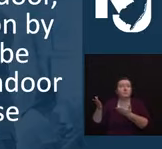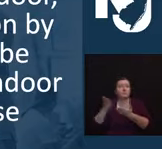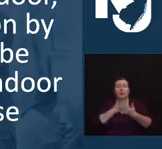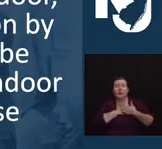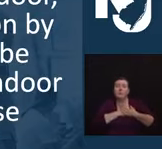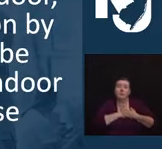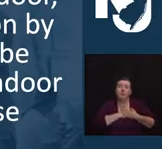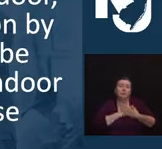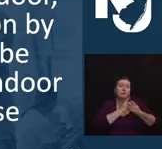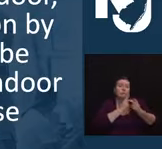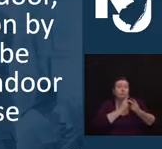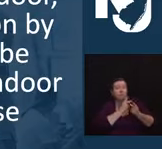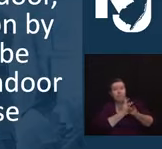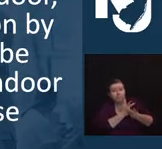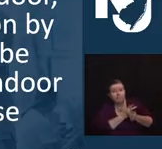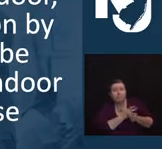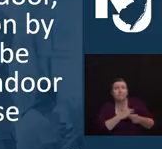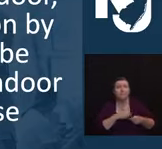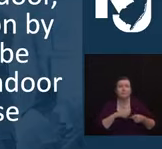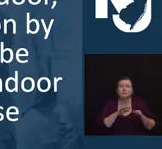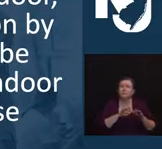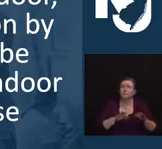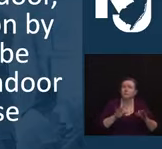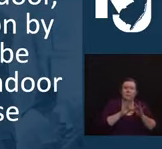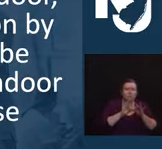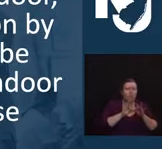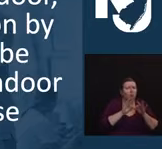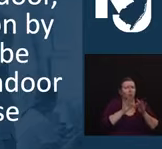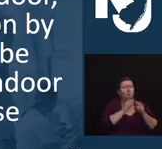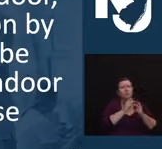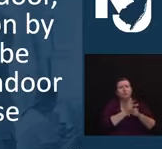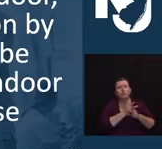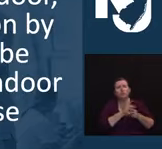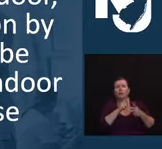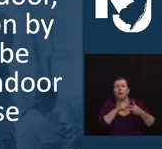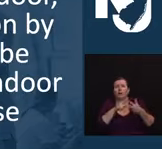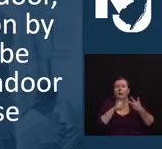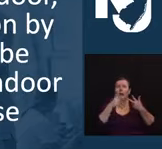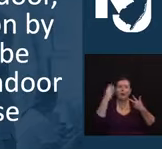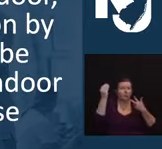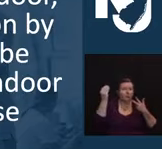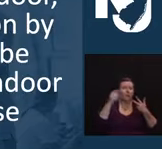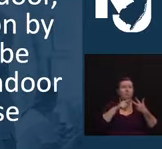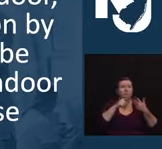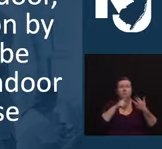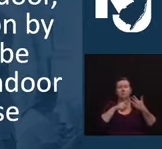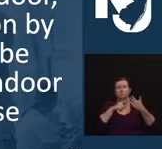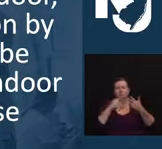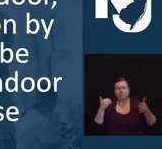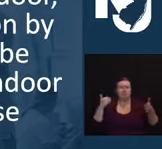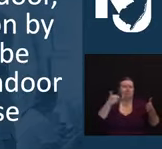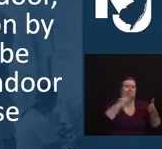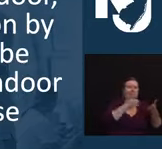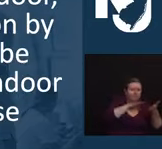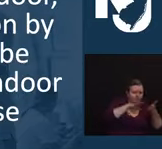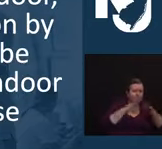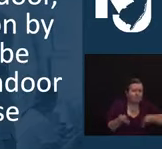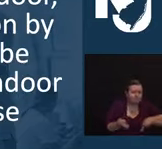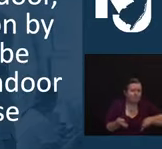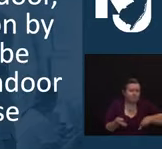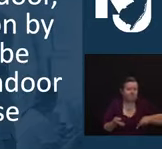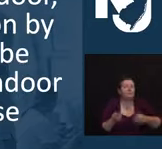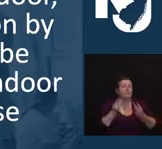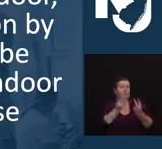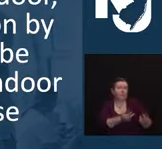caregiver, outdoor, and end-of-life visitation by appointment should be permitted even when